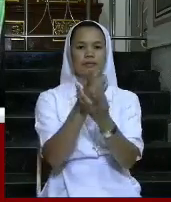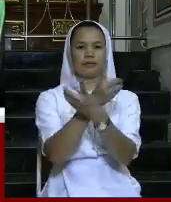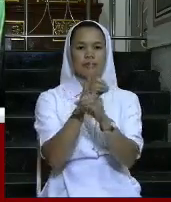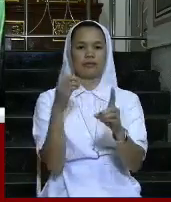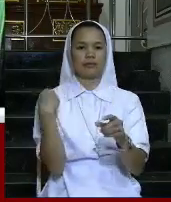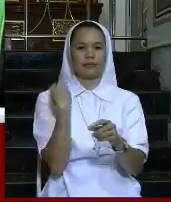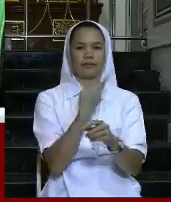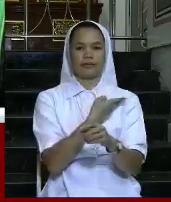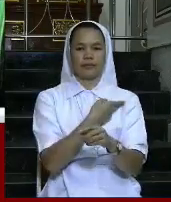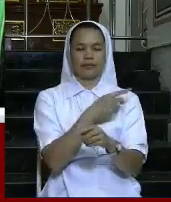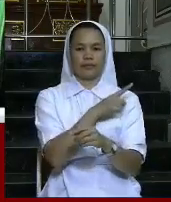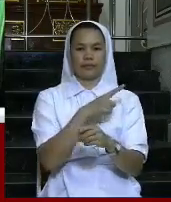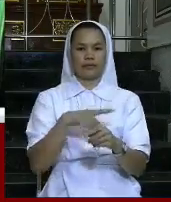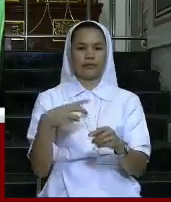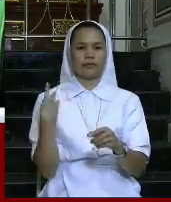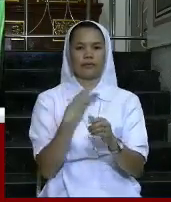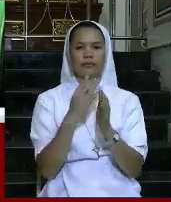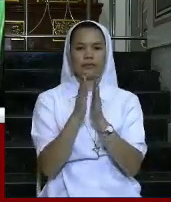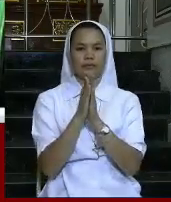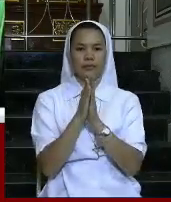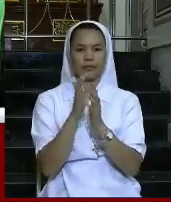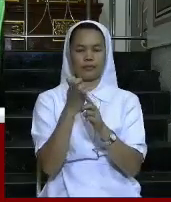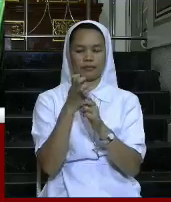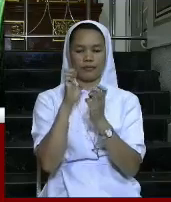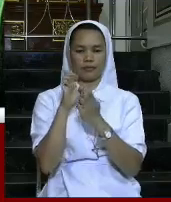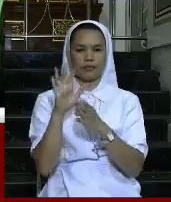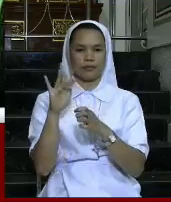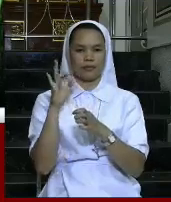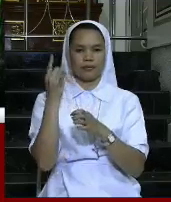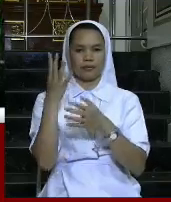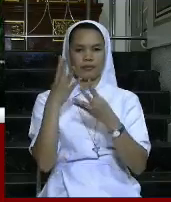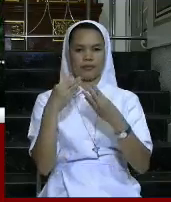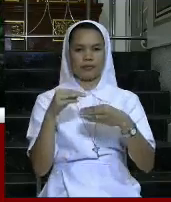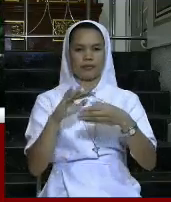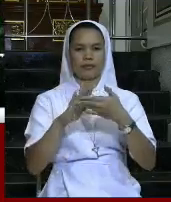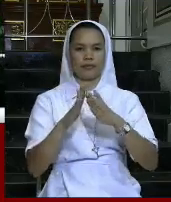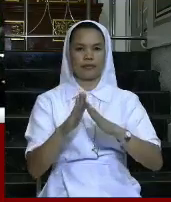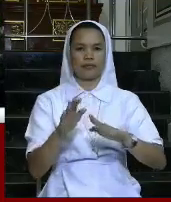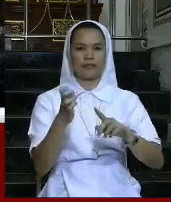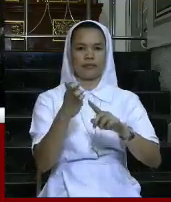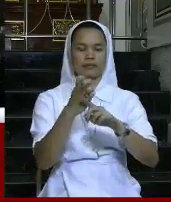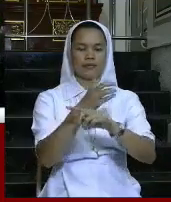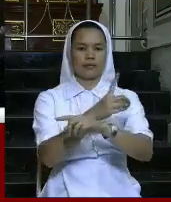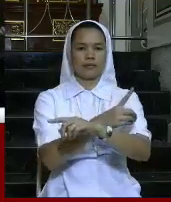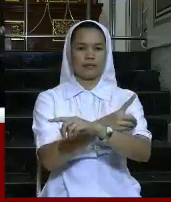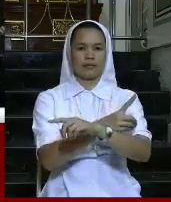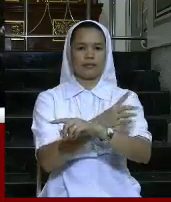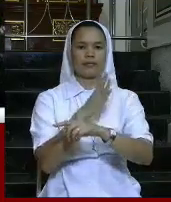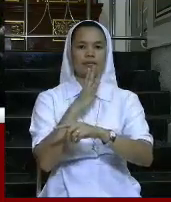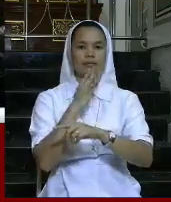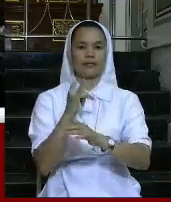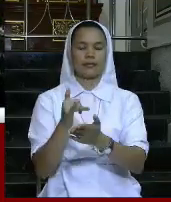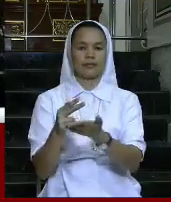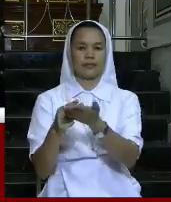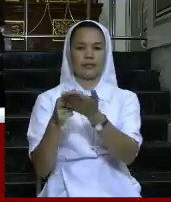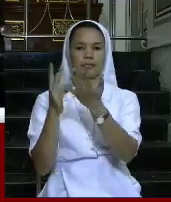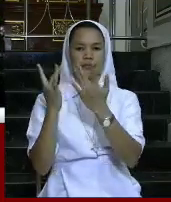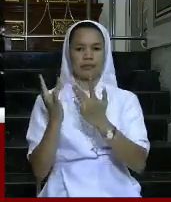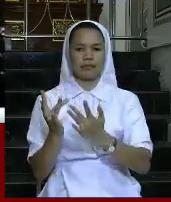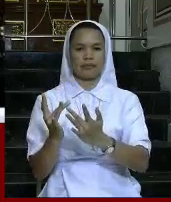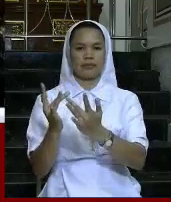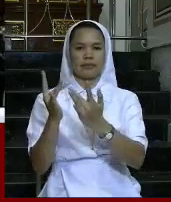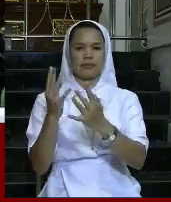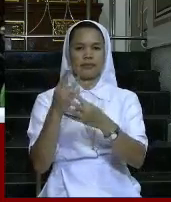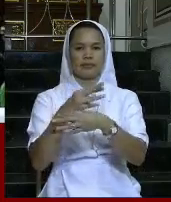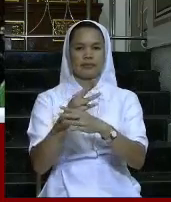deliver us, Lord, we pray, from every evil. Graciously grant peace in our days, that by the help of your mercy,